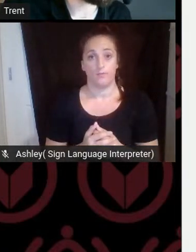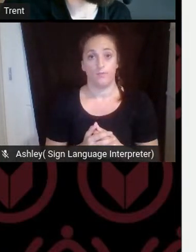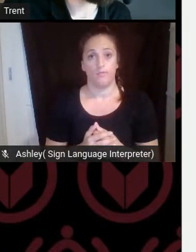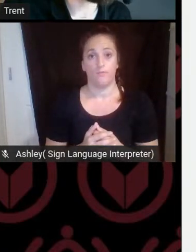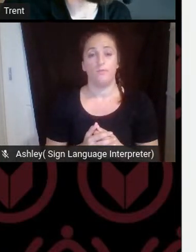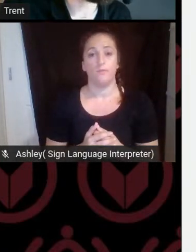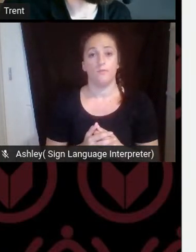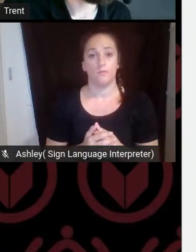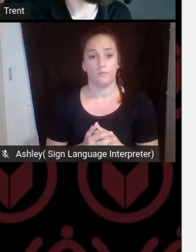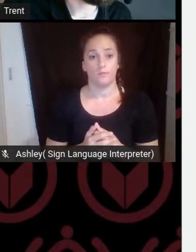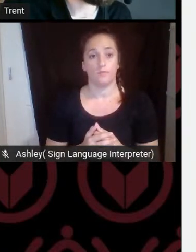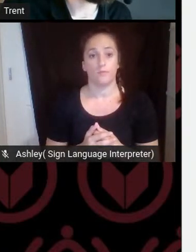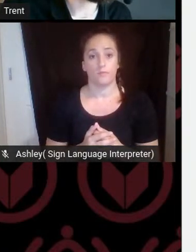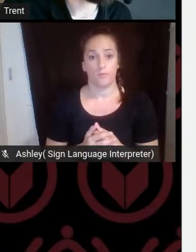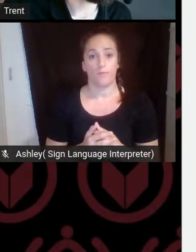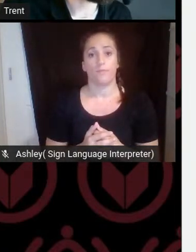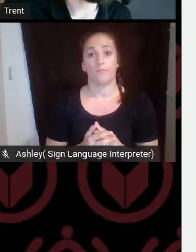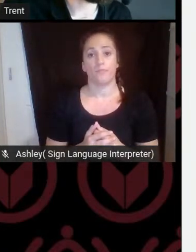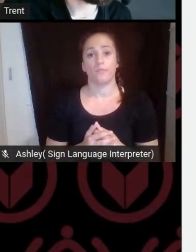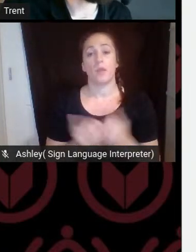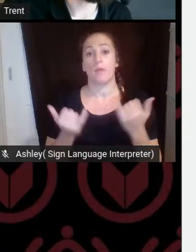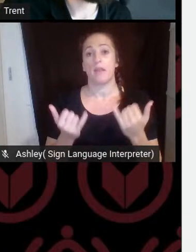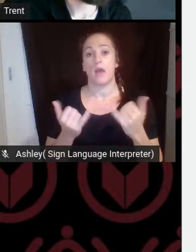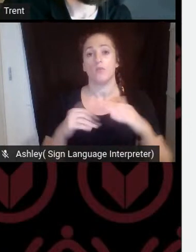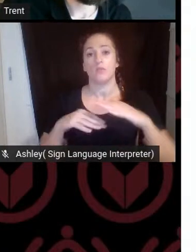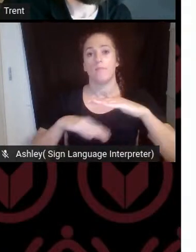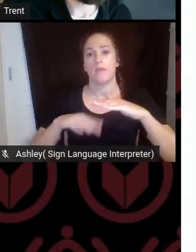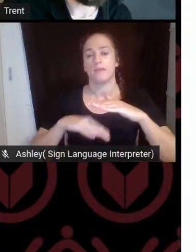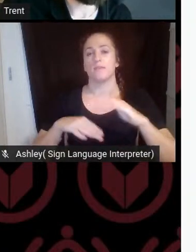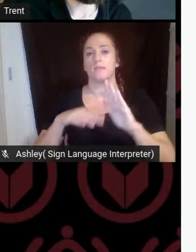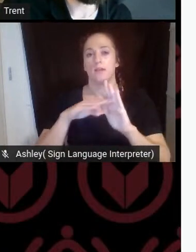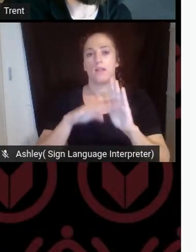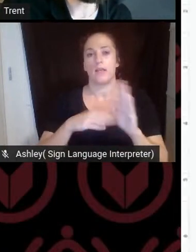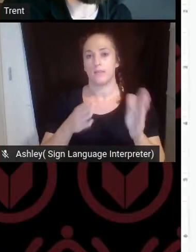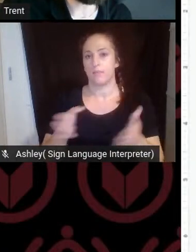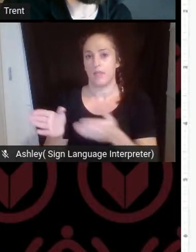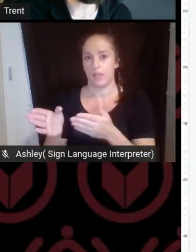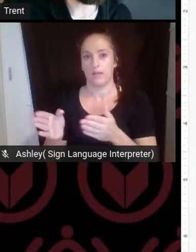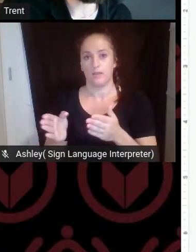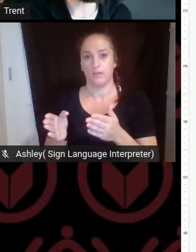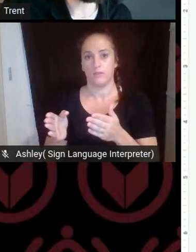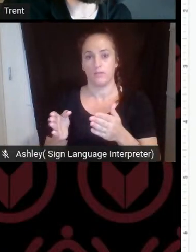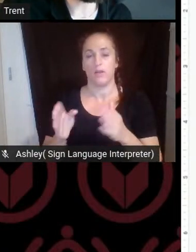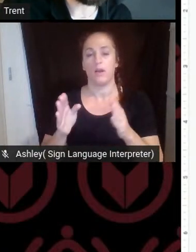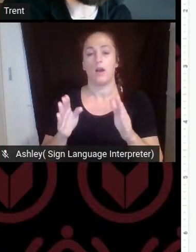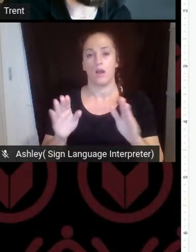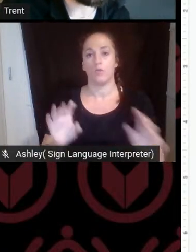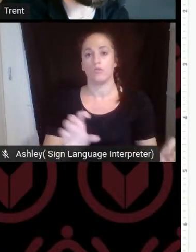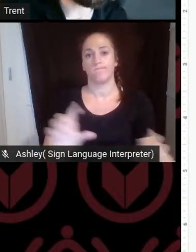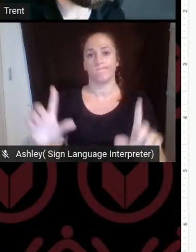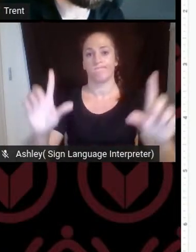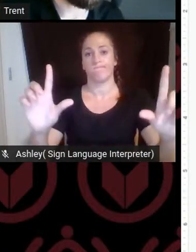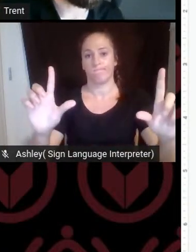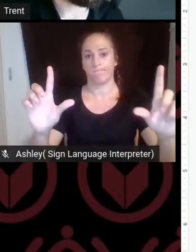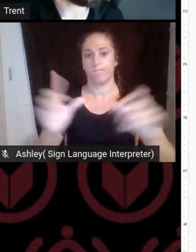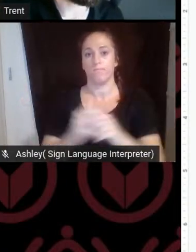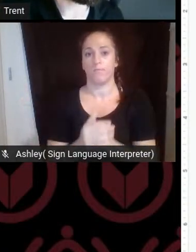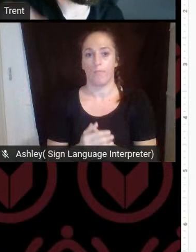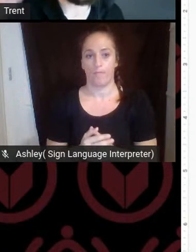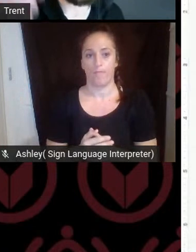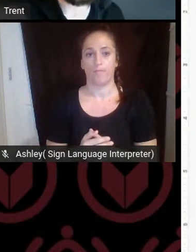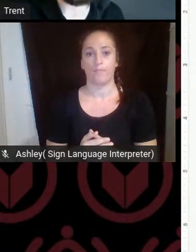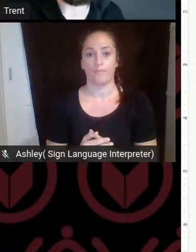a very basic sample lesson plan. Now, we aren't going fully in depth with a ton